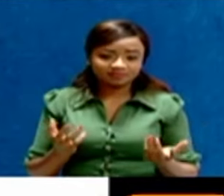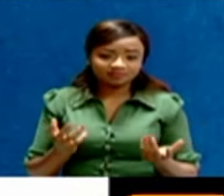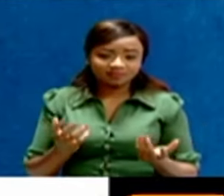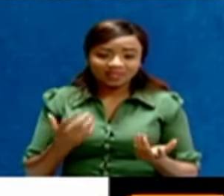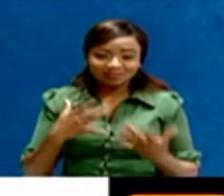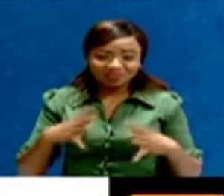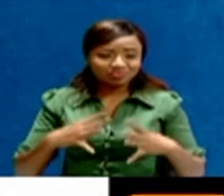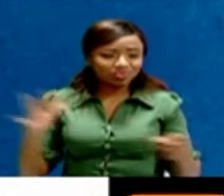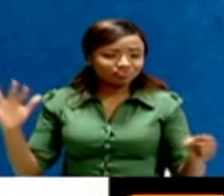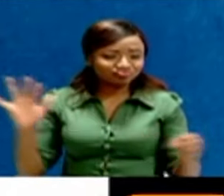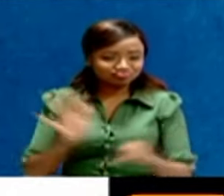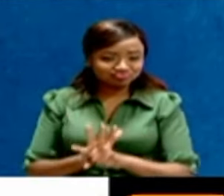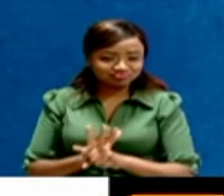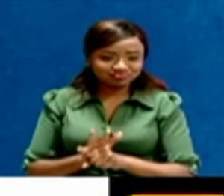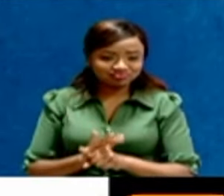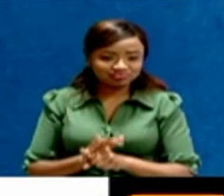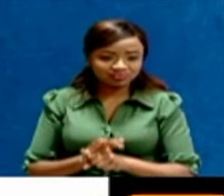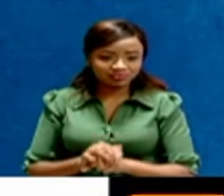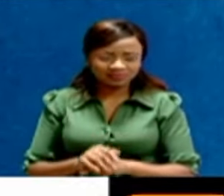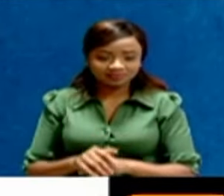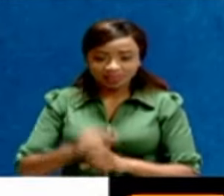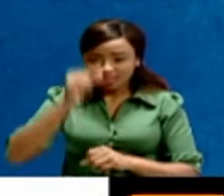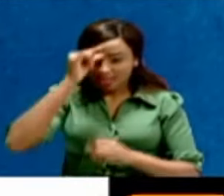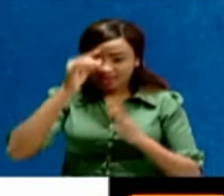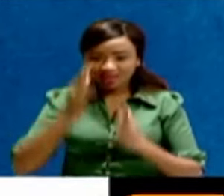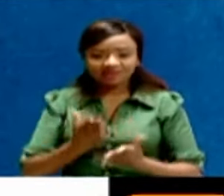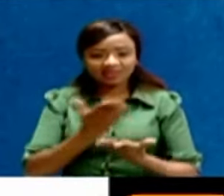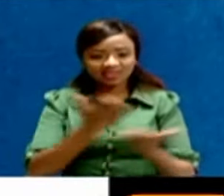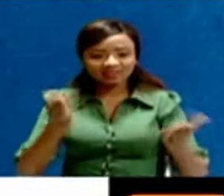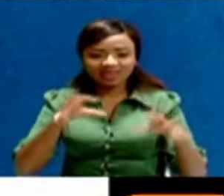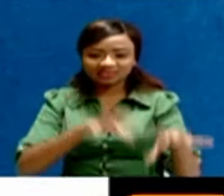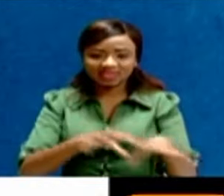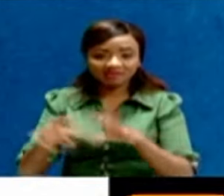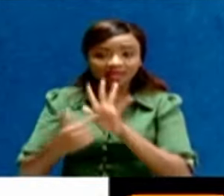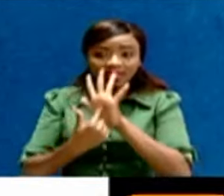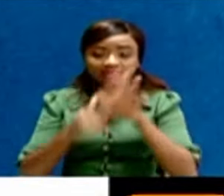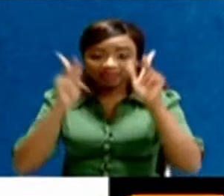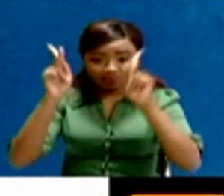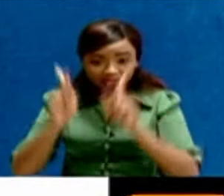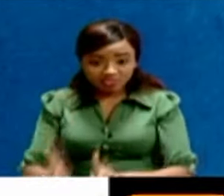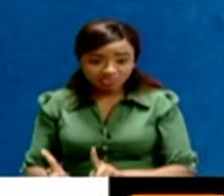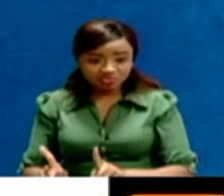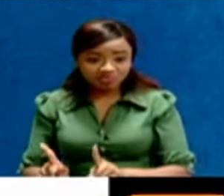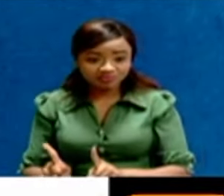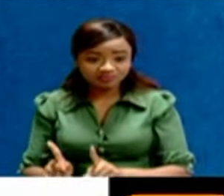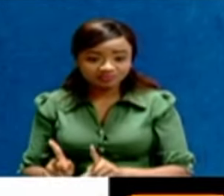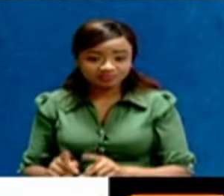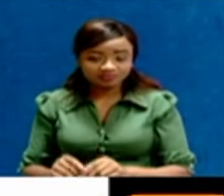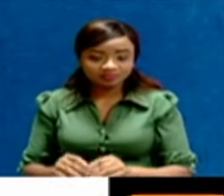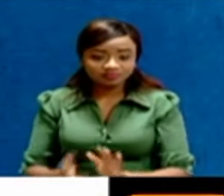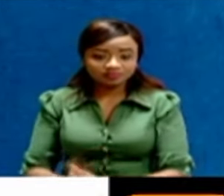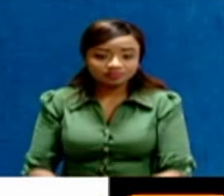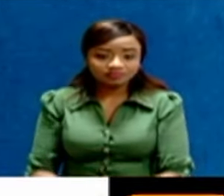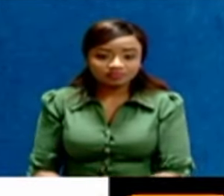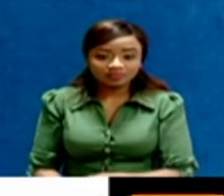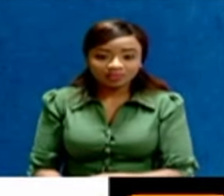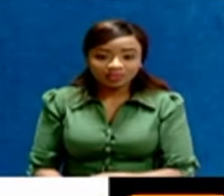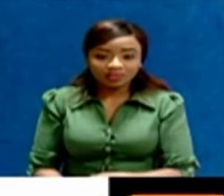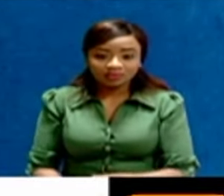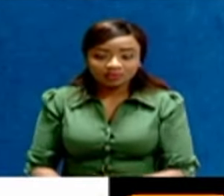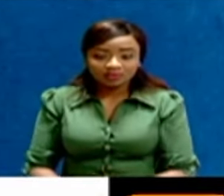Those places have huge population, and the governors from those regions are really suffering. Places like Kisumu, we need also to... Okay,